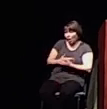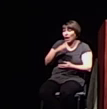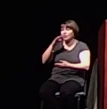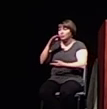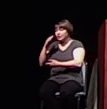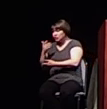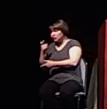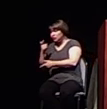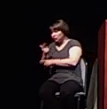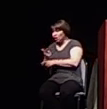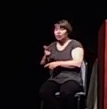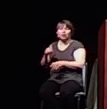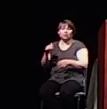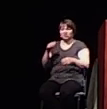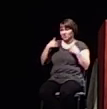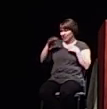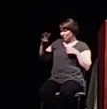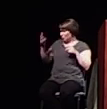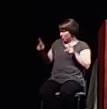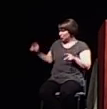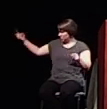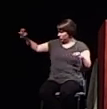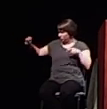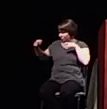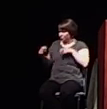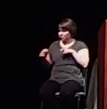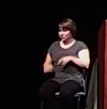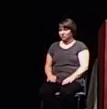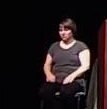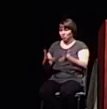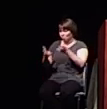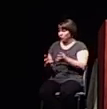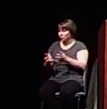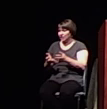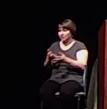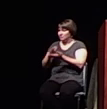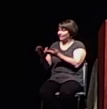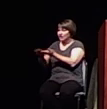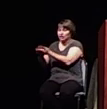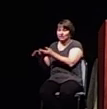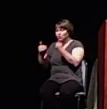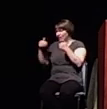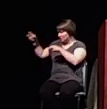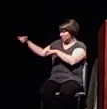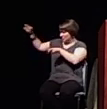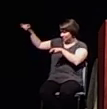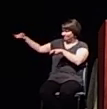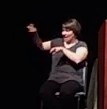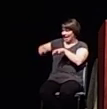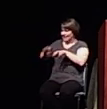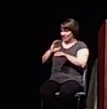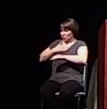so there was room at the table for a fourth person, and they try to be efficient, don't we all? So they added a single rider to